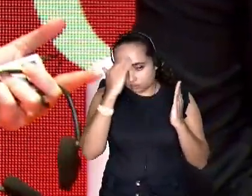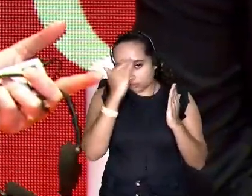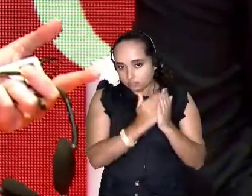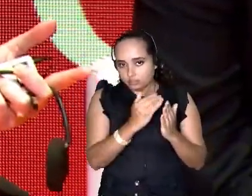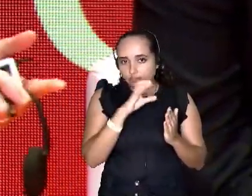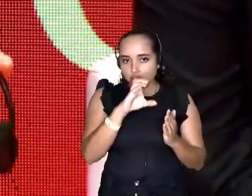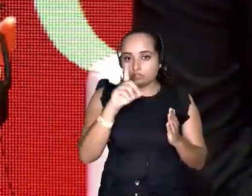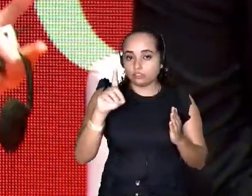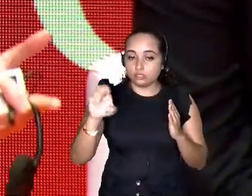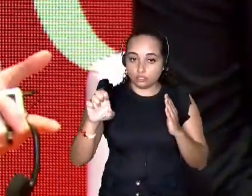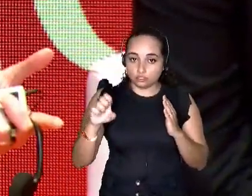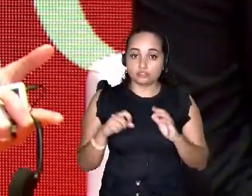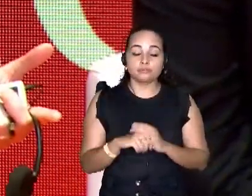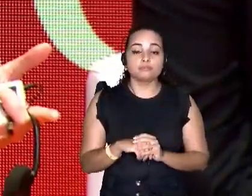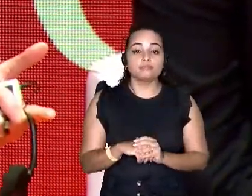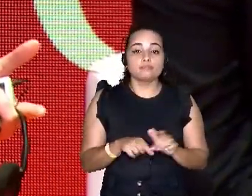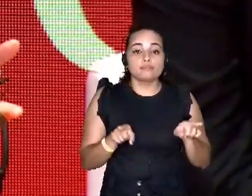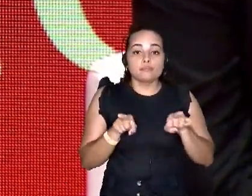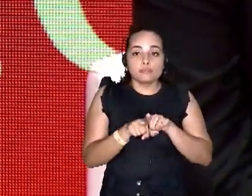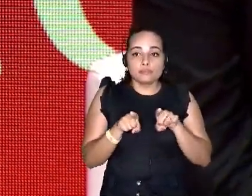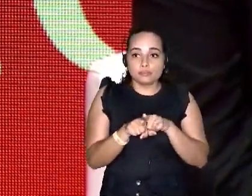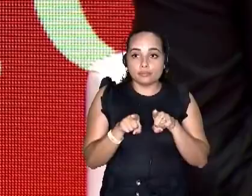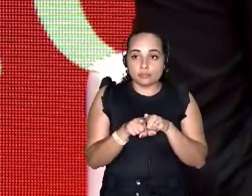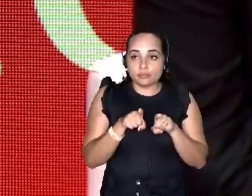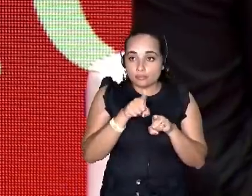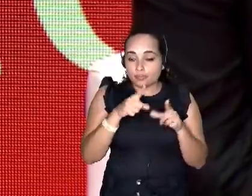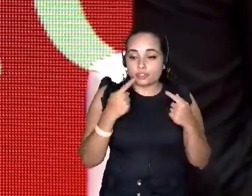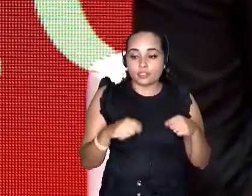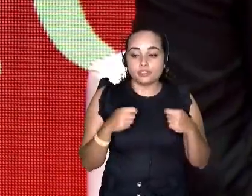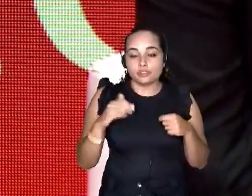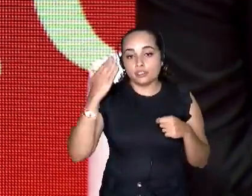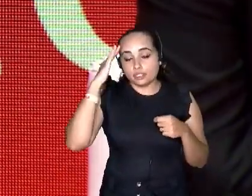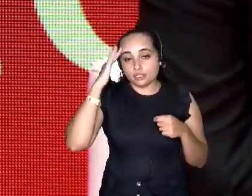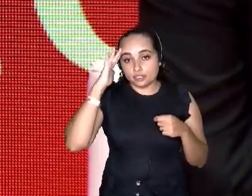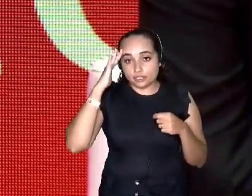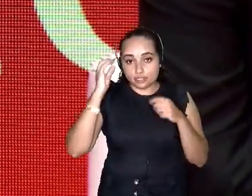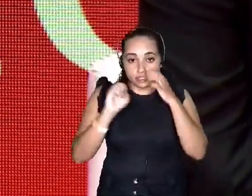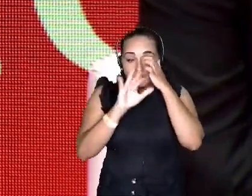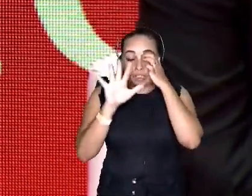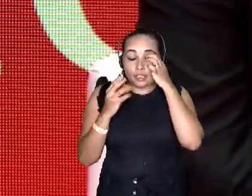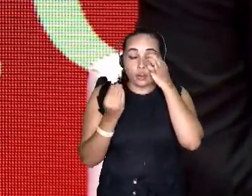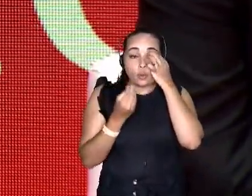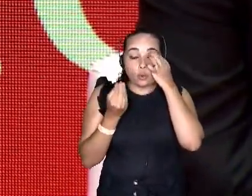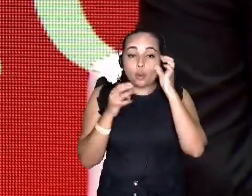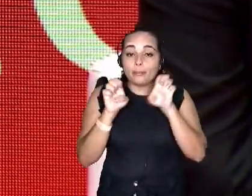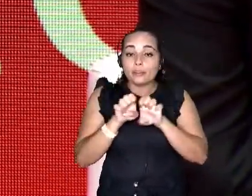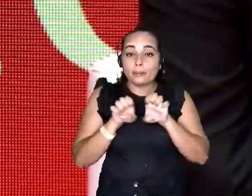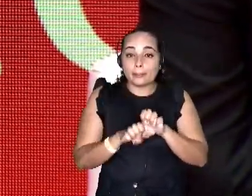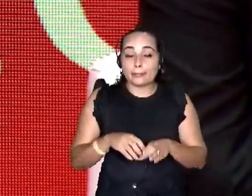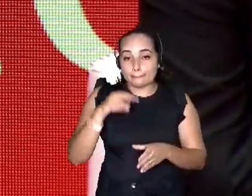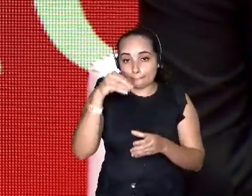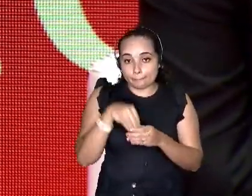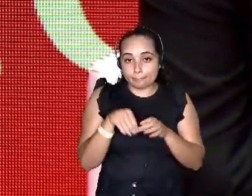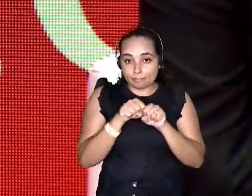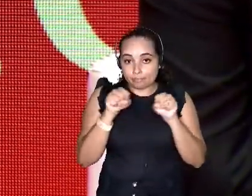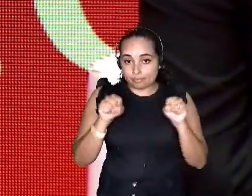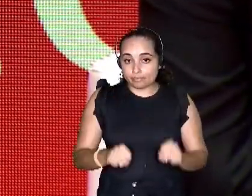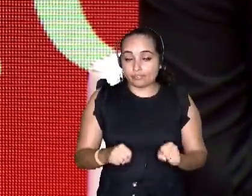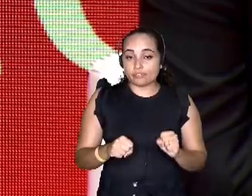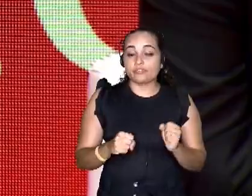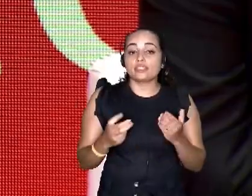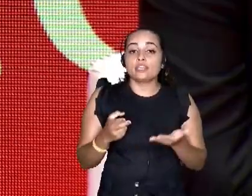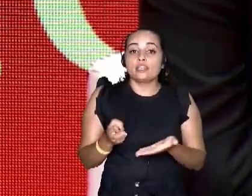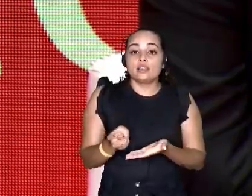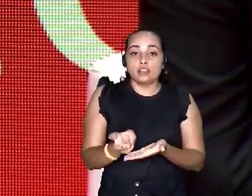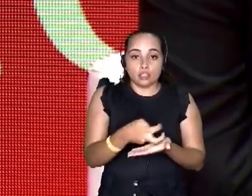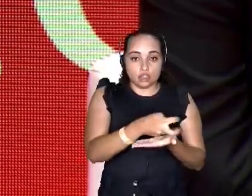historical transfer pricing policy on the Brazilian income tax method. Number 2, let's analyze what we're going to change or possibly change.